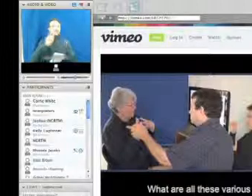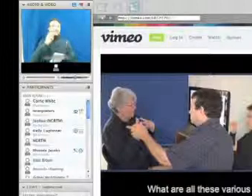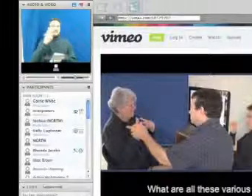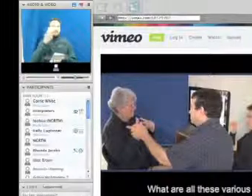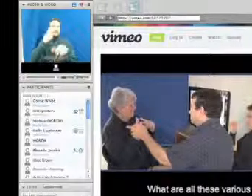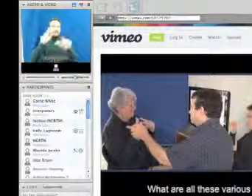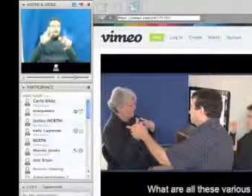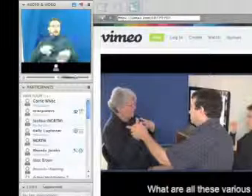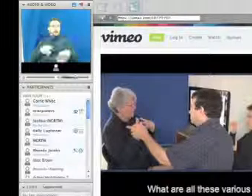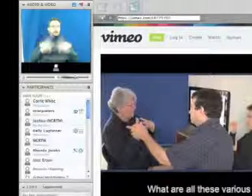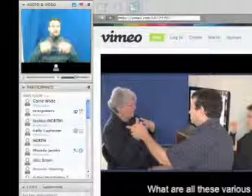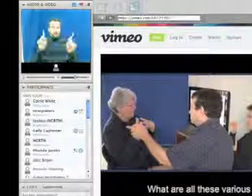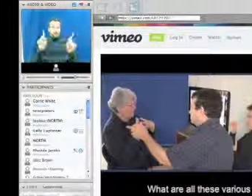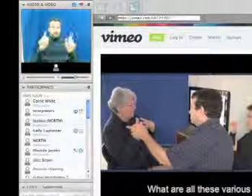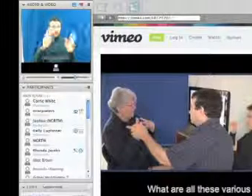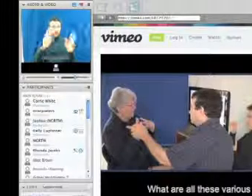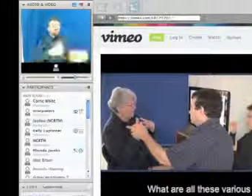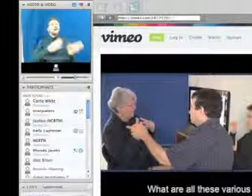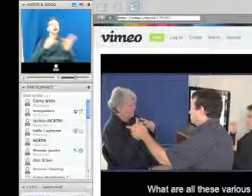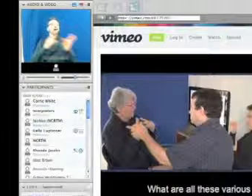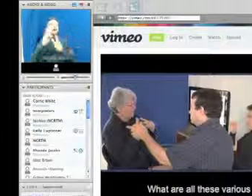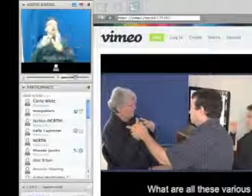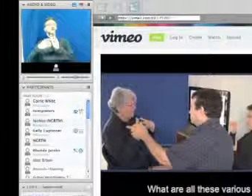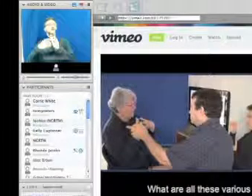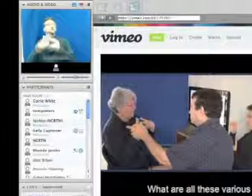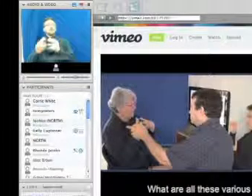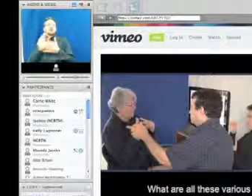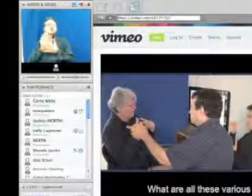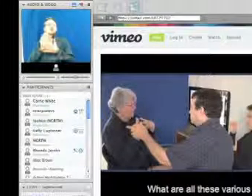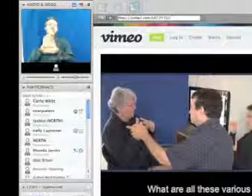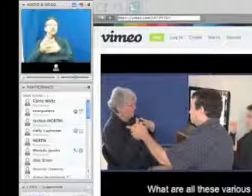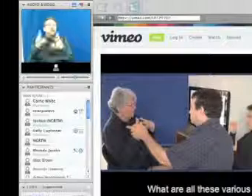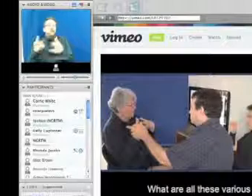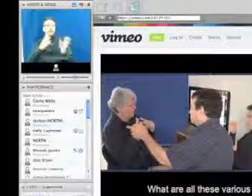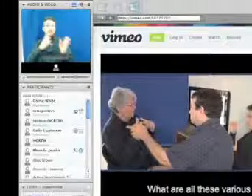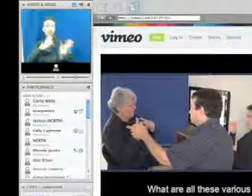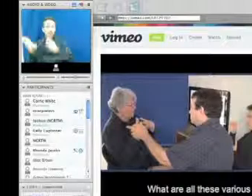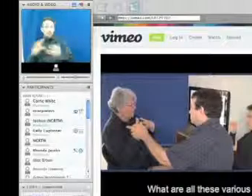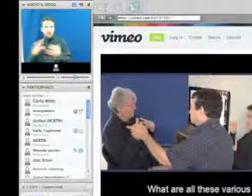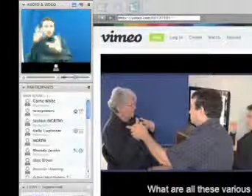of prep, and then we'll go back and do it again.